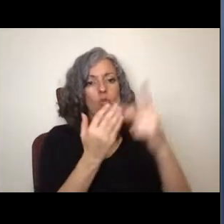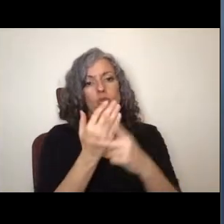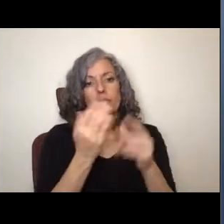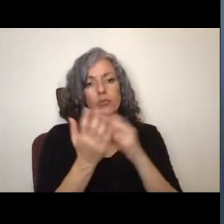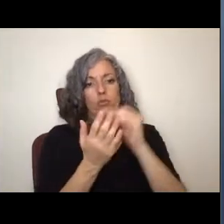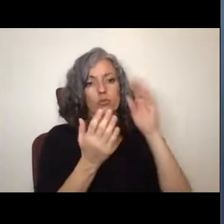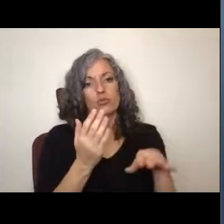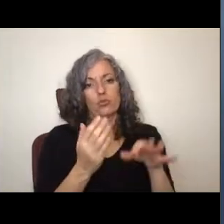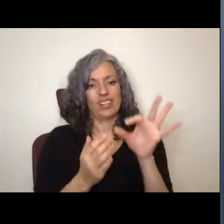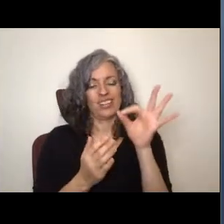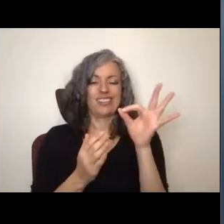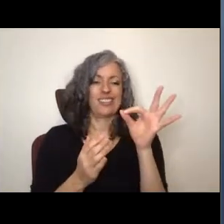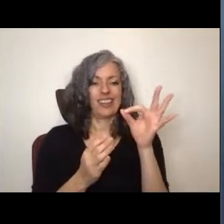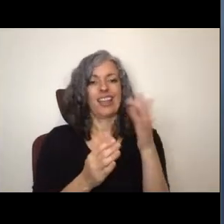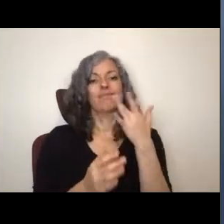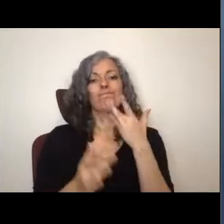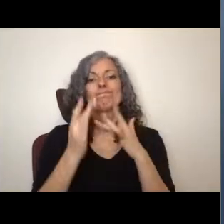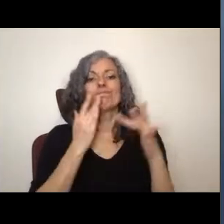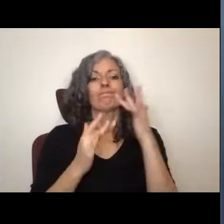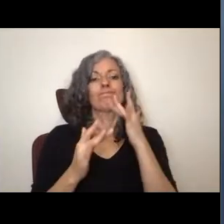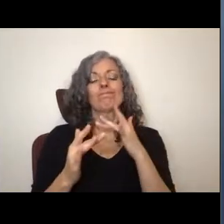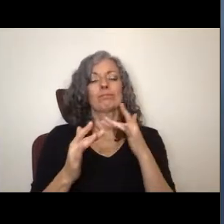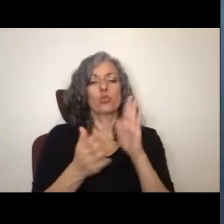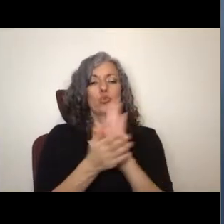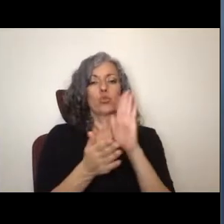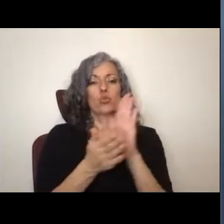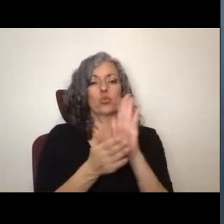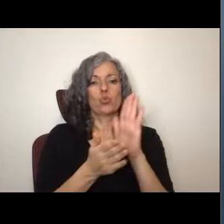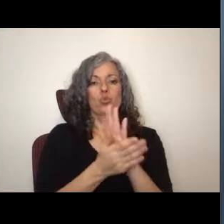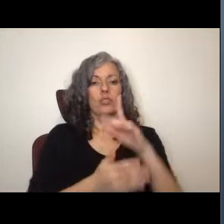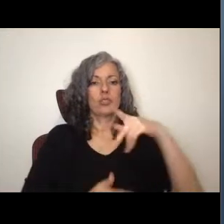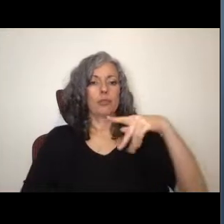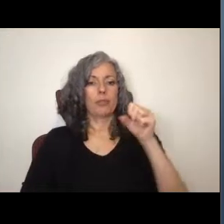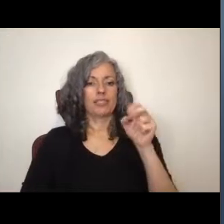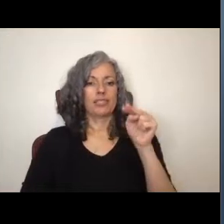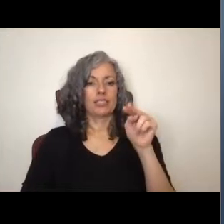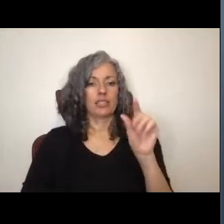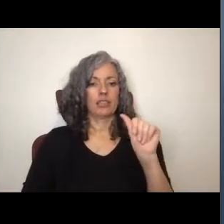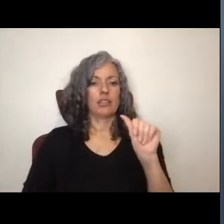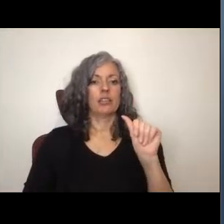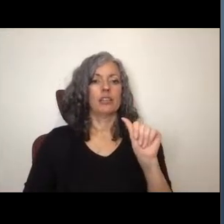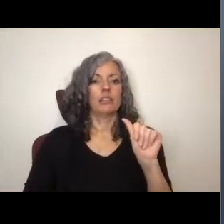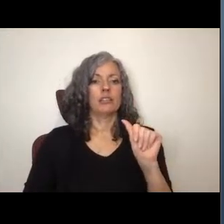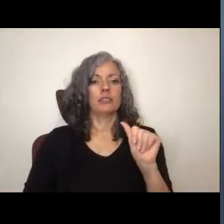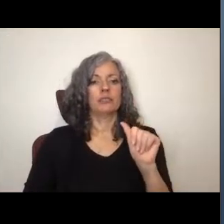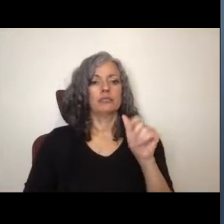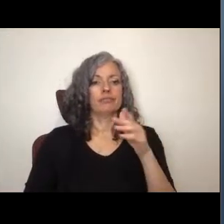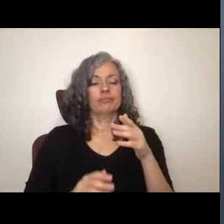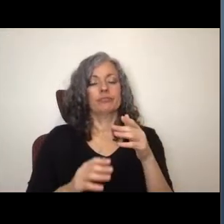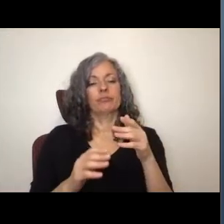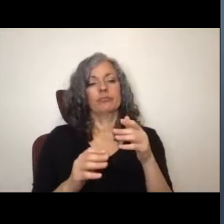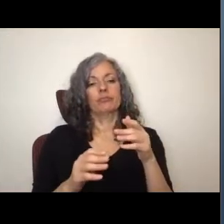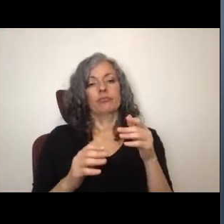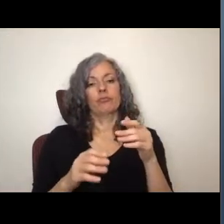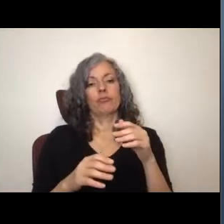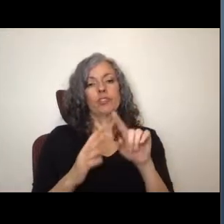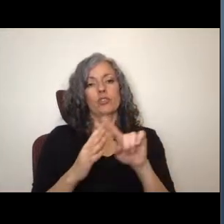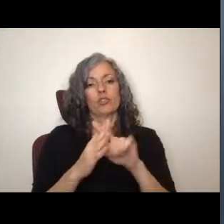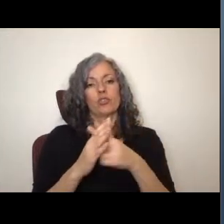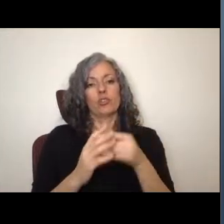disadvantaged schools in the Pasadena Unified School District. The project was awarded in April 2019, which means that